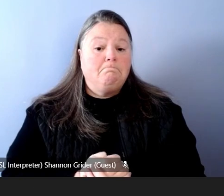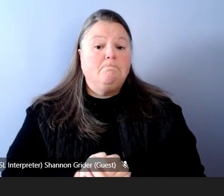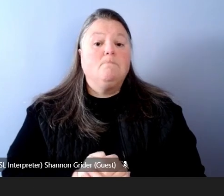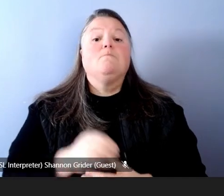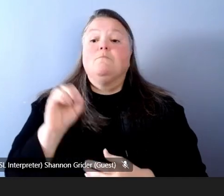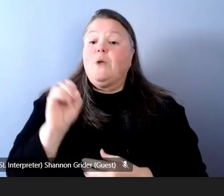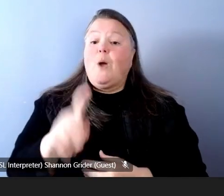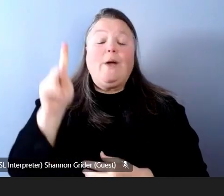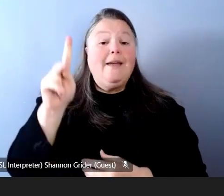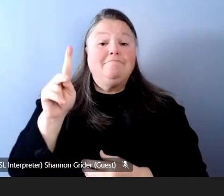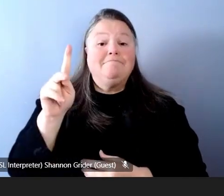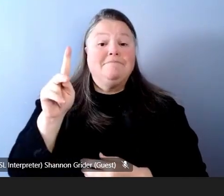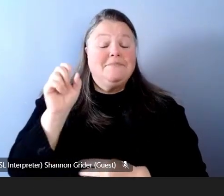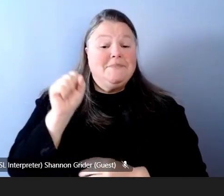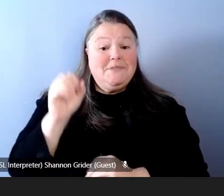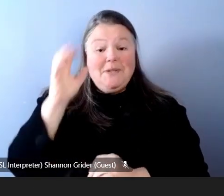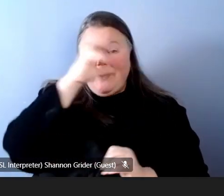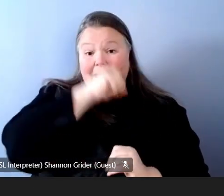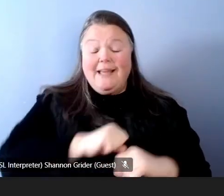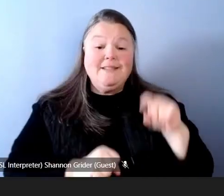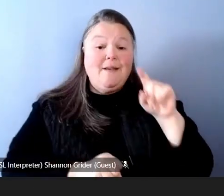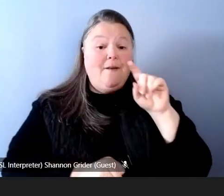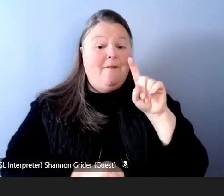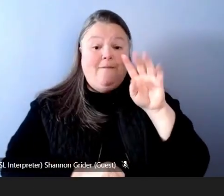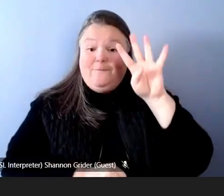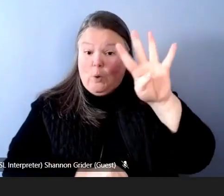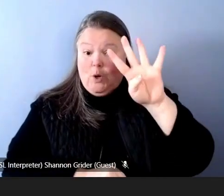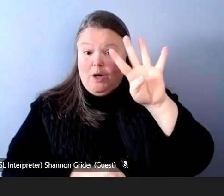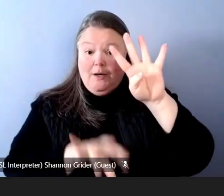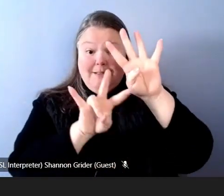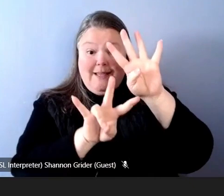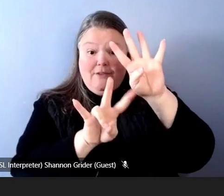Okay then, so I guess 471 does